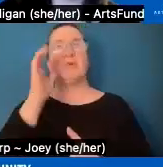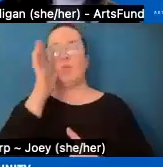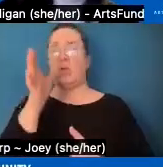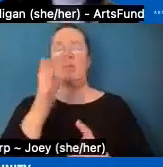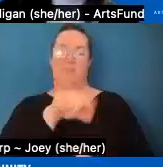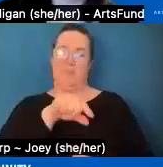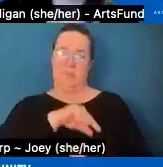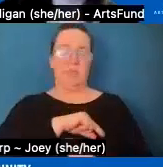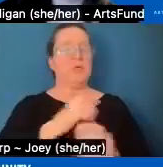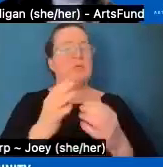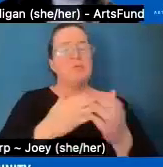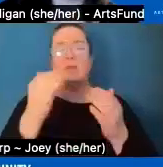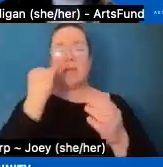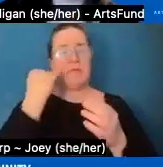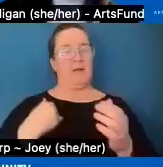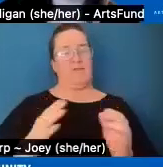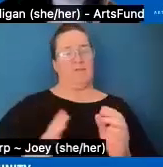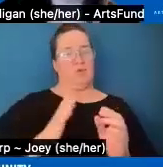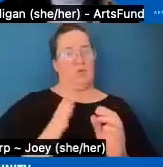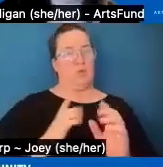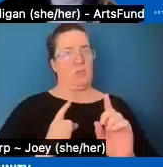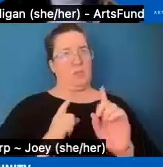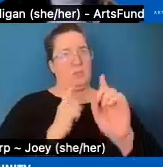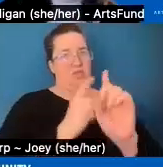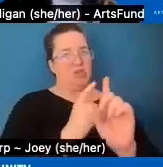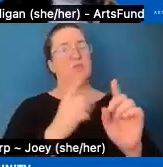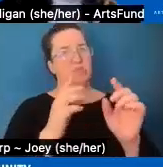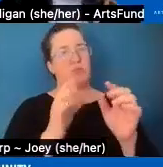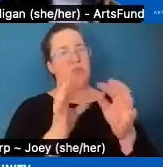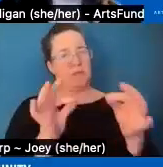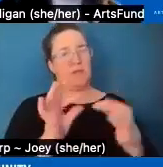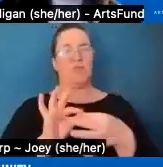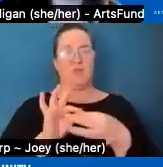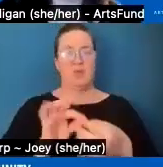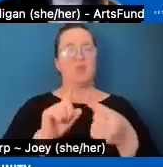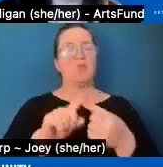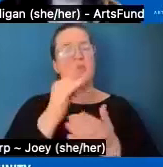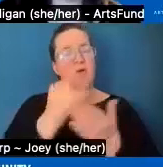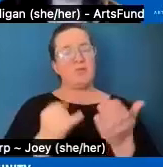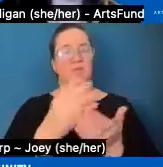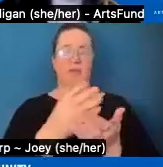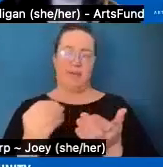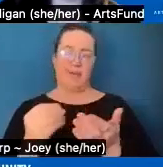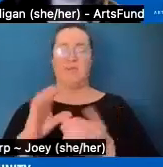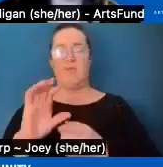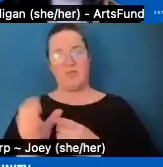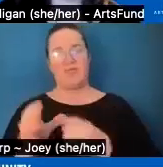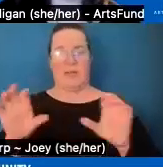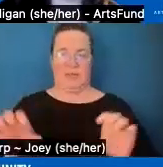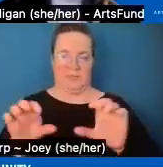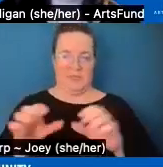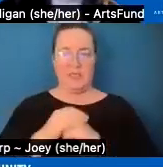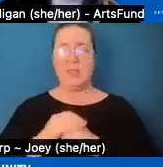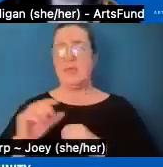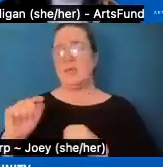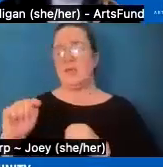have a formal mission statement encompassing arts and cultural activities. Additionally, tribal entities focused on artistic and